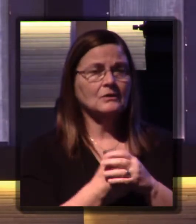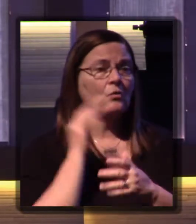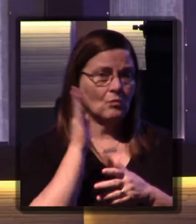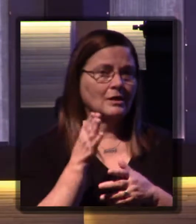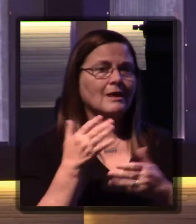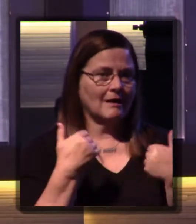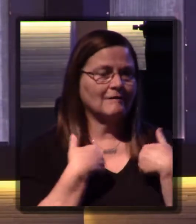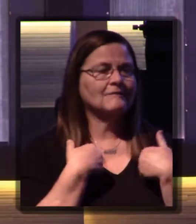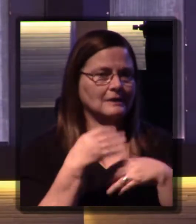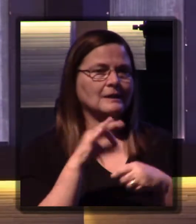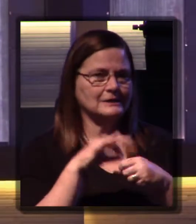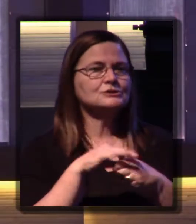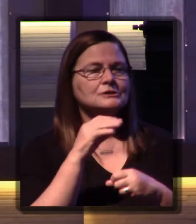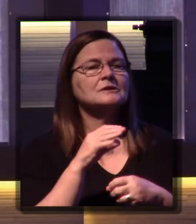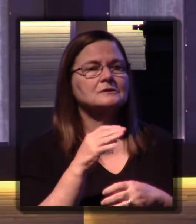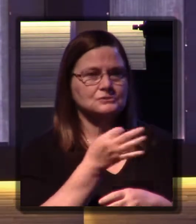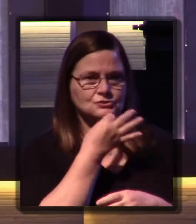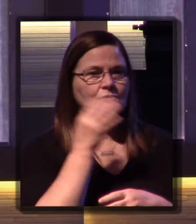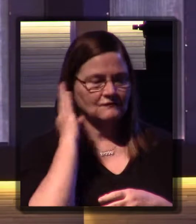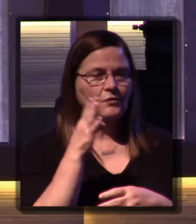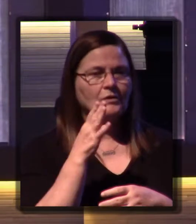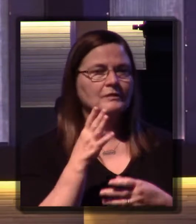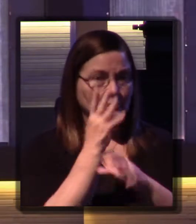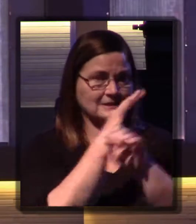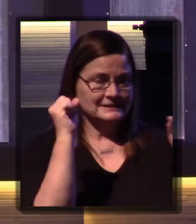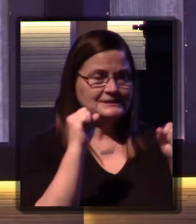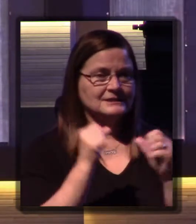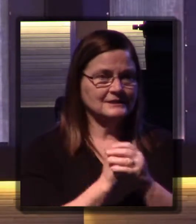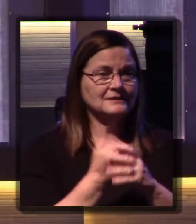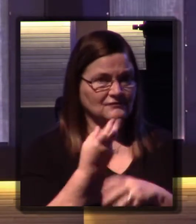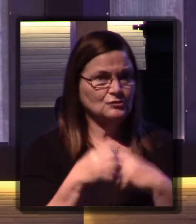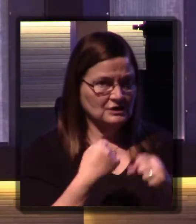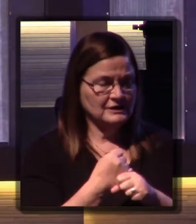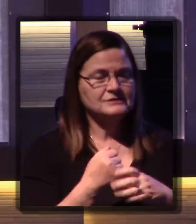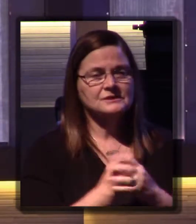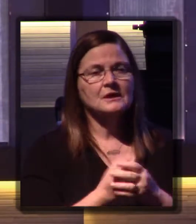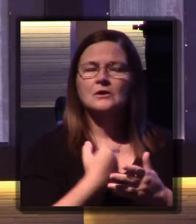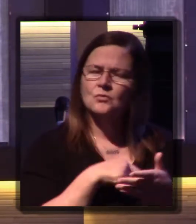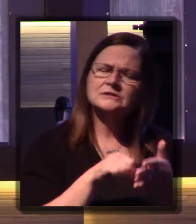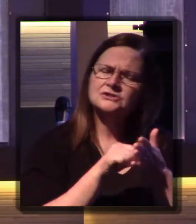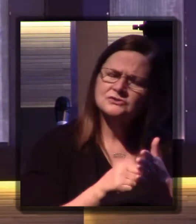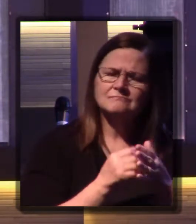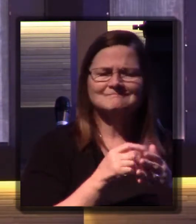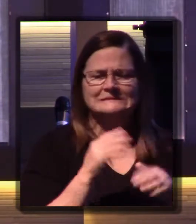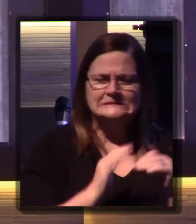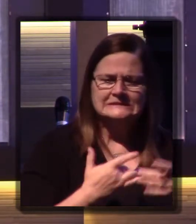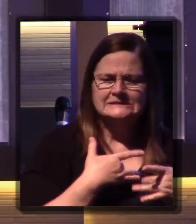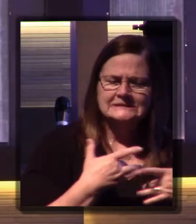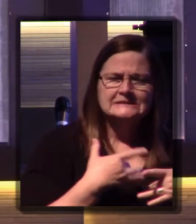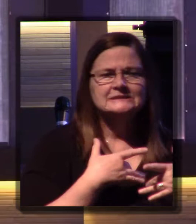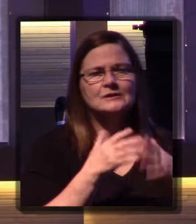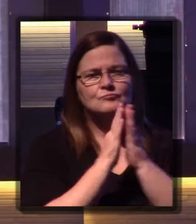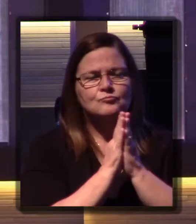be coming up on another one sooner than we think for the presidency of the United States. And we stress and we pray,